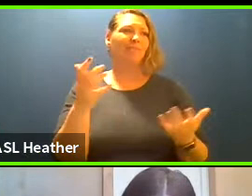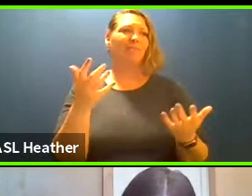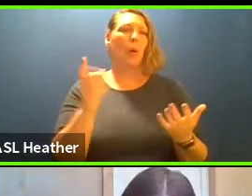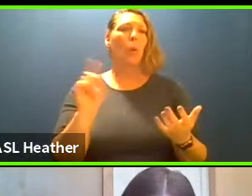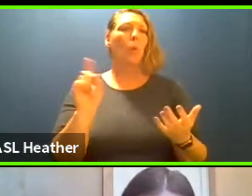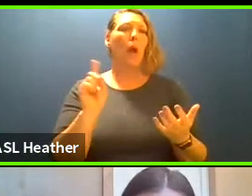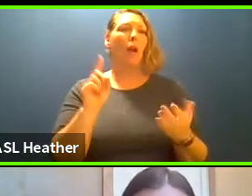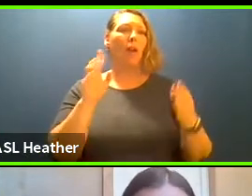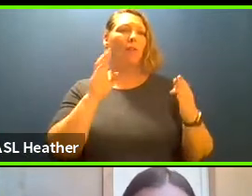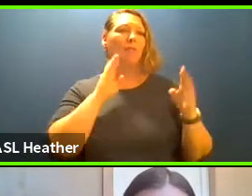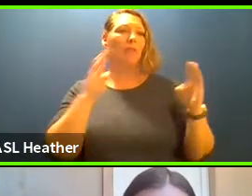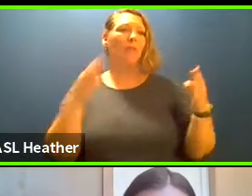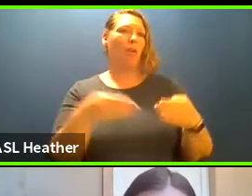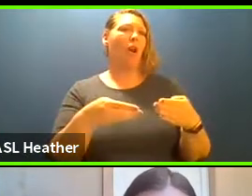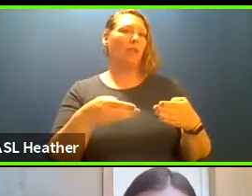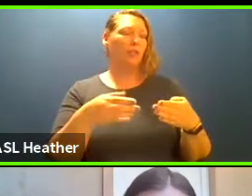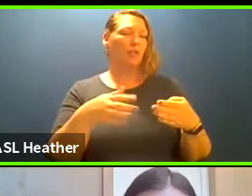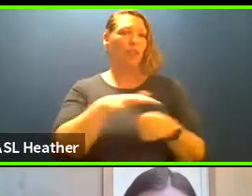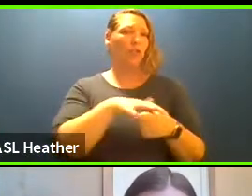of concentration